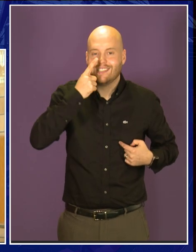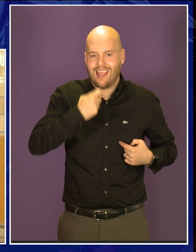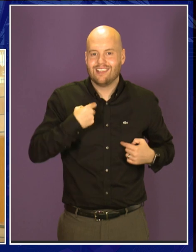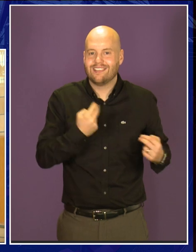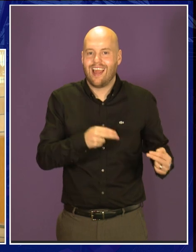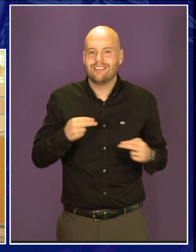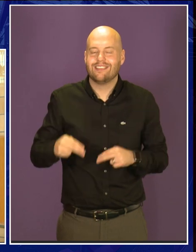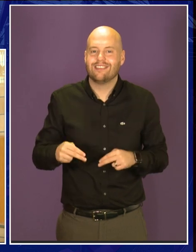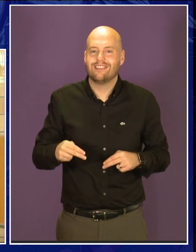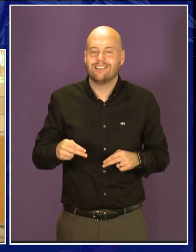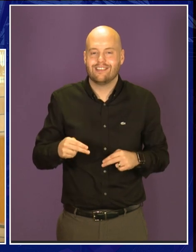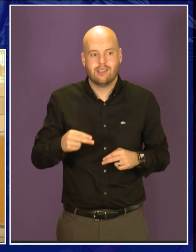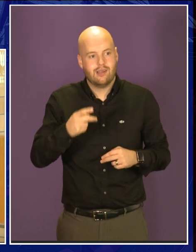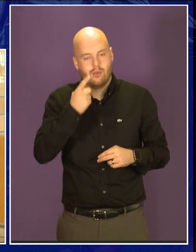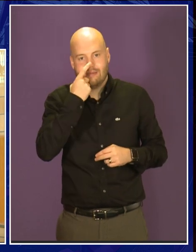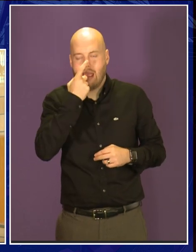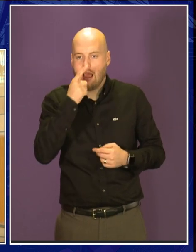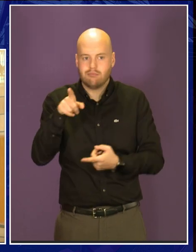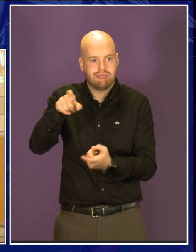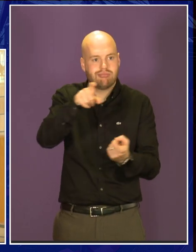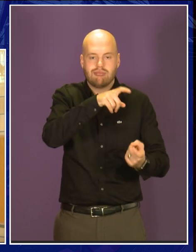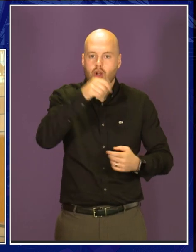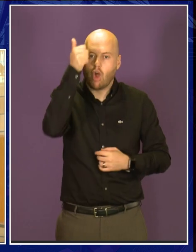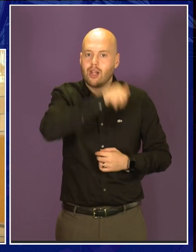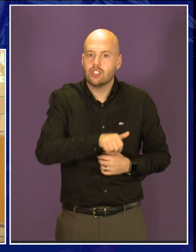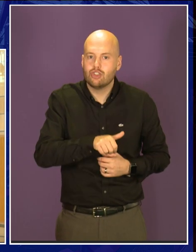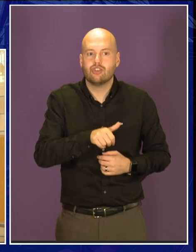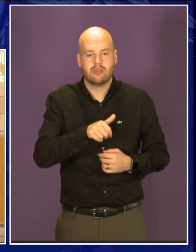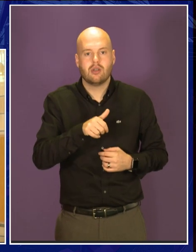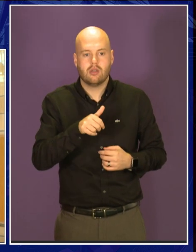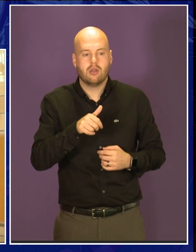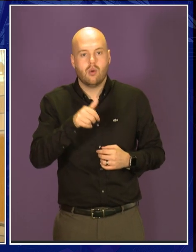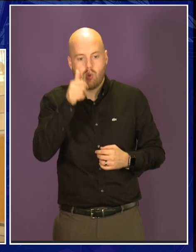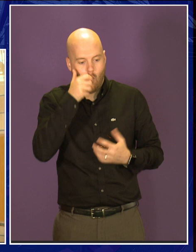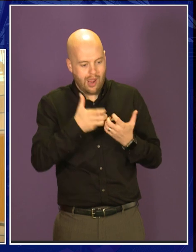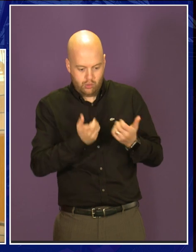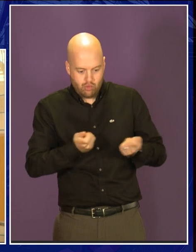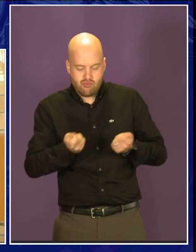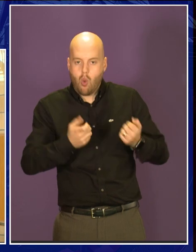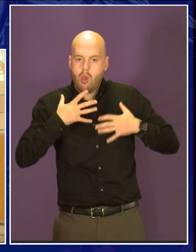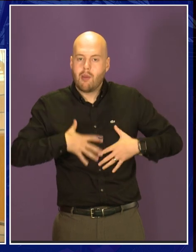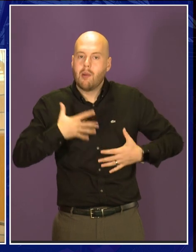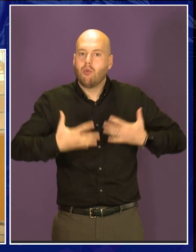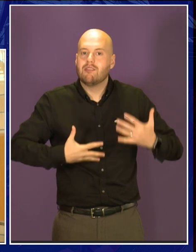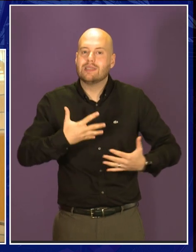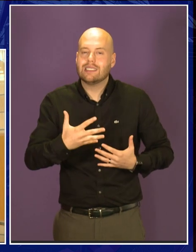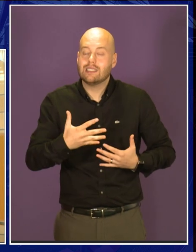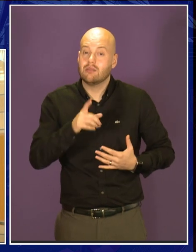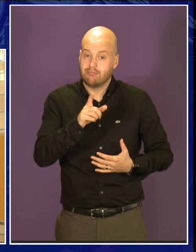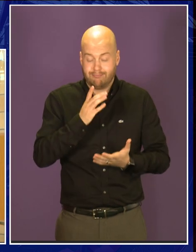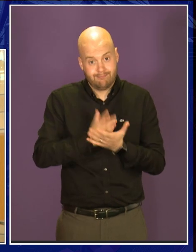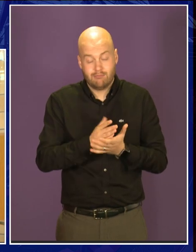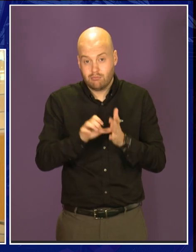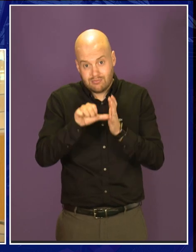of dance movement, of being a dancer, to initiate movement and to control movement that otherwise is so difficult for her.